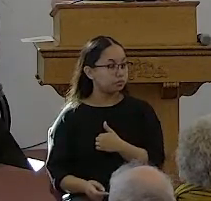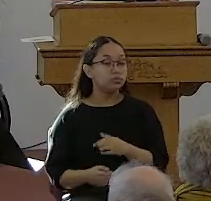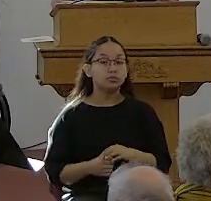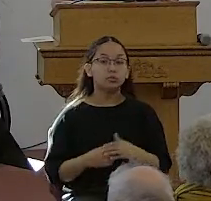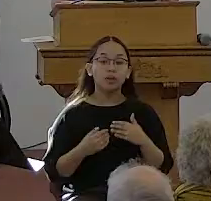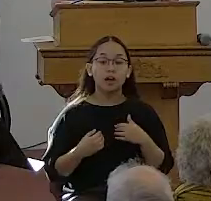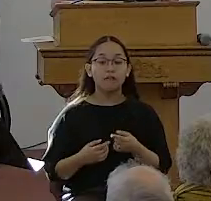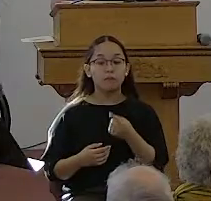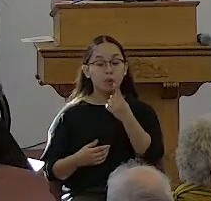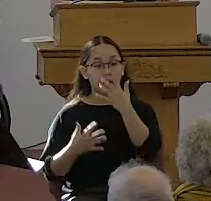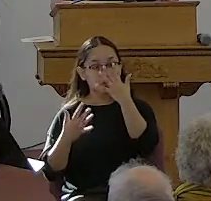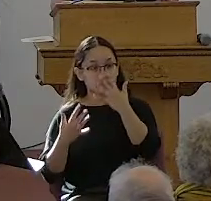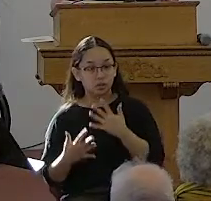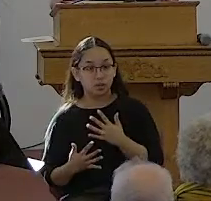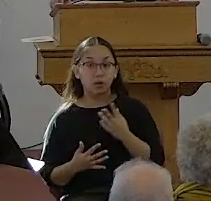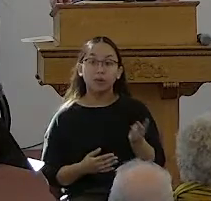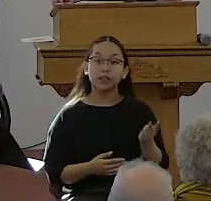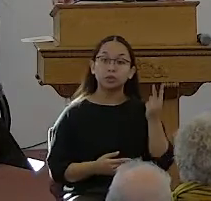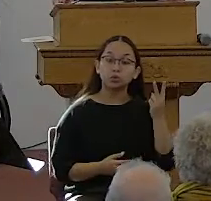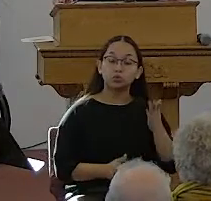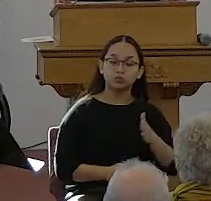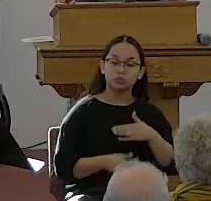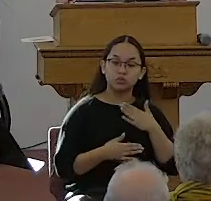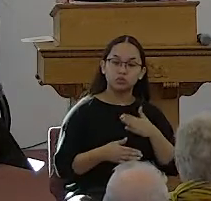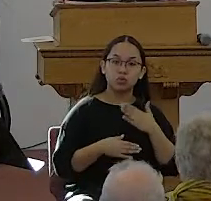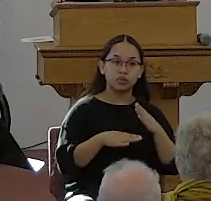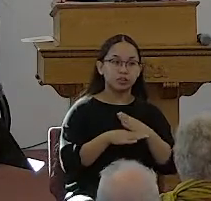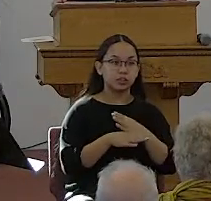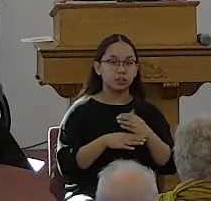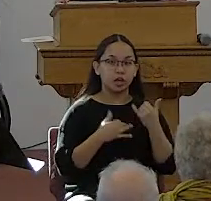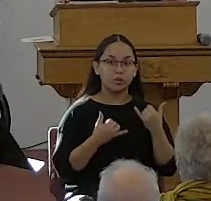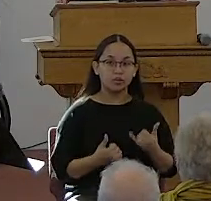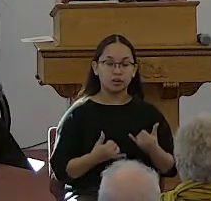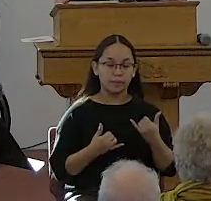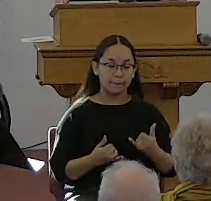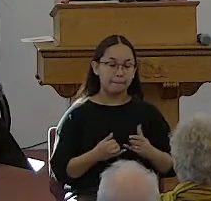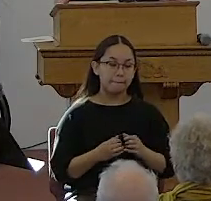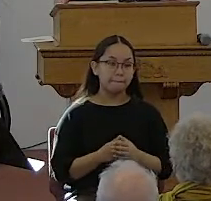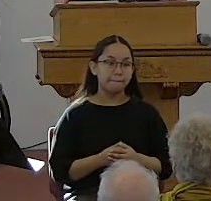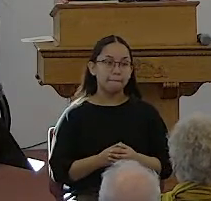have one sorrow and two joys to share today that were written in our book.